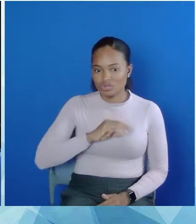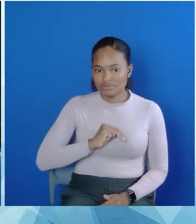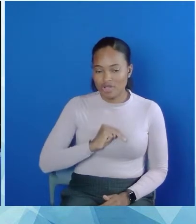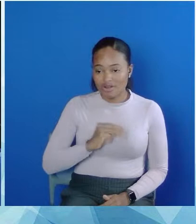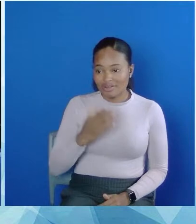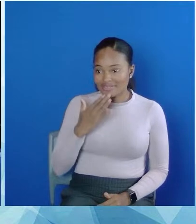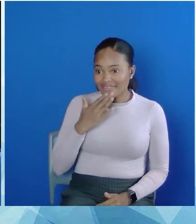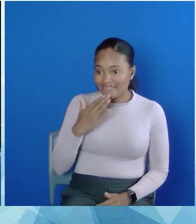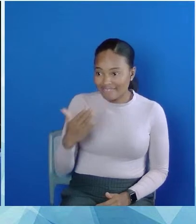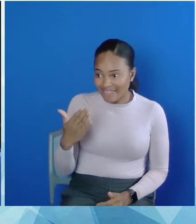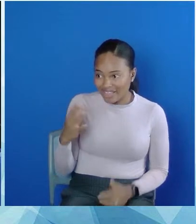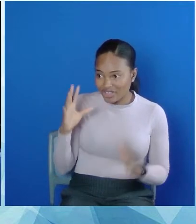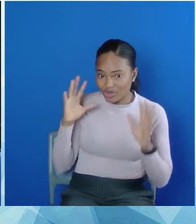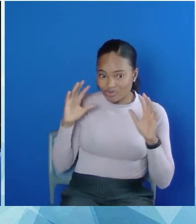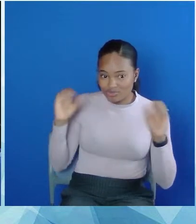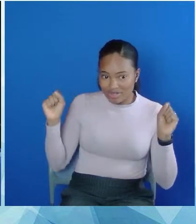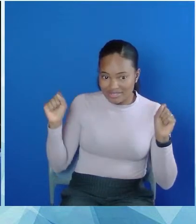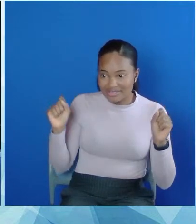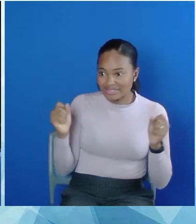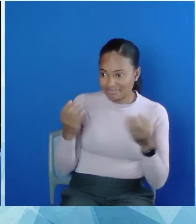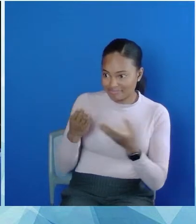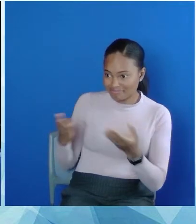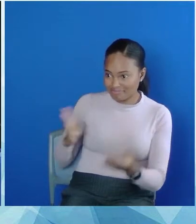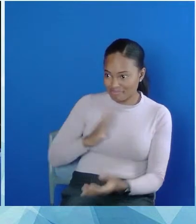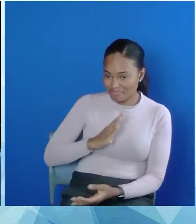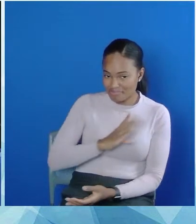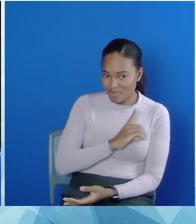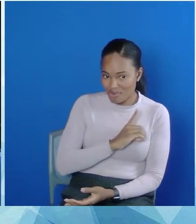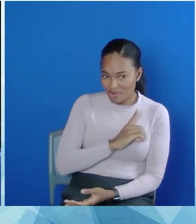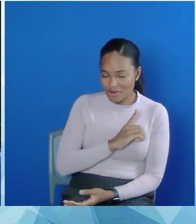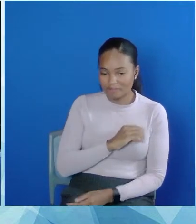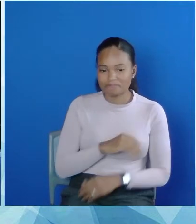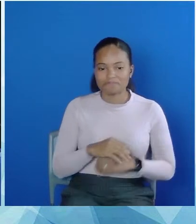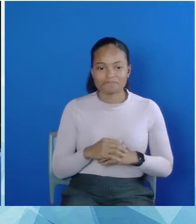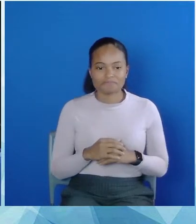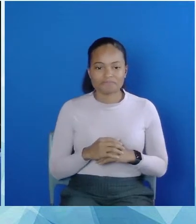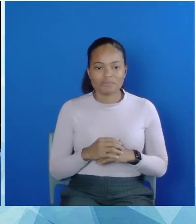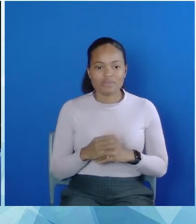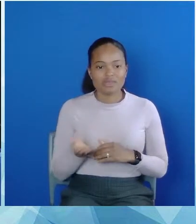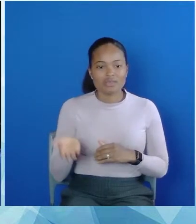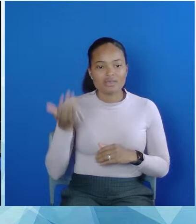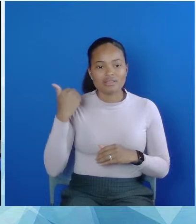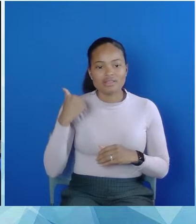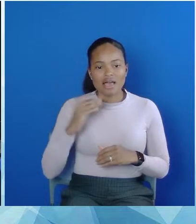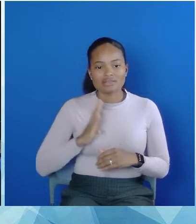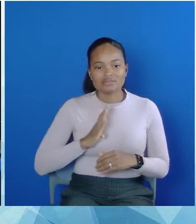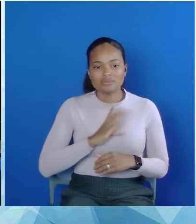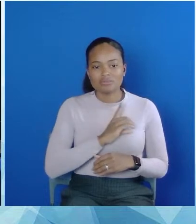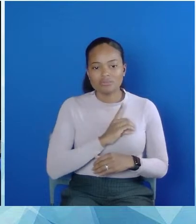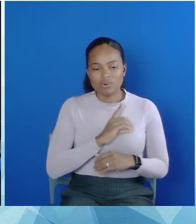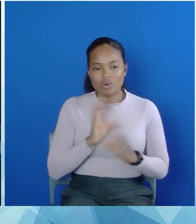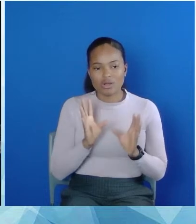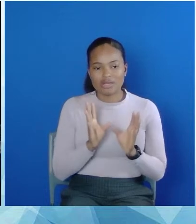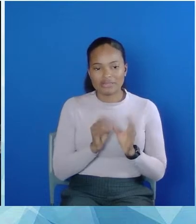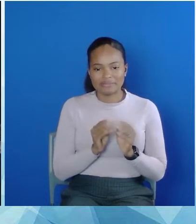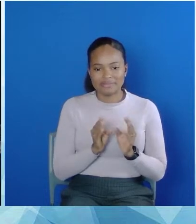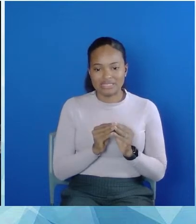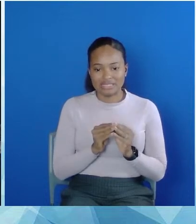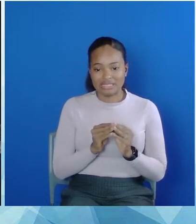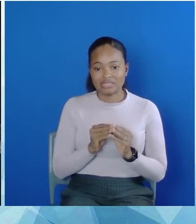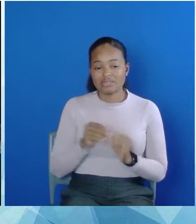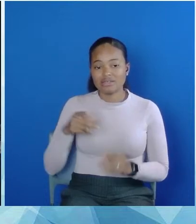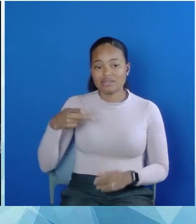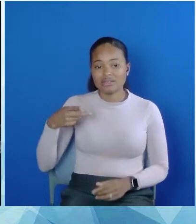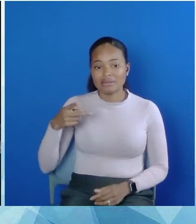members. Our last board meeting, Board Member Jantz gave a request